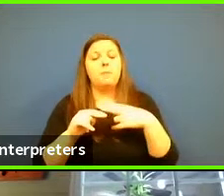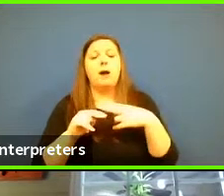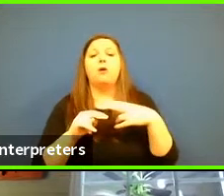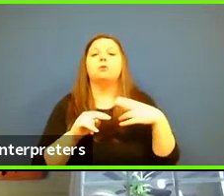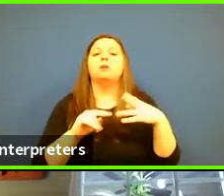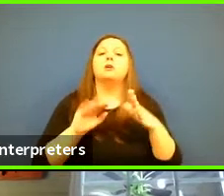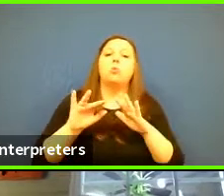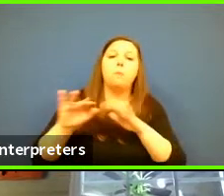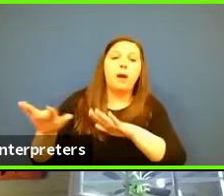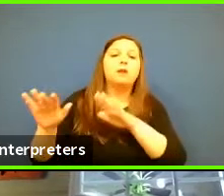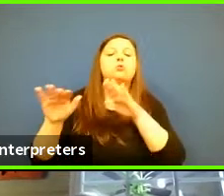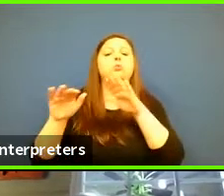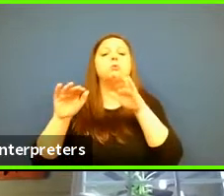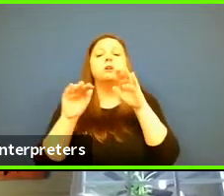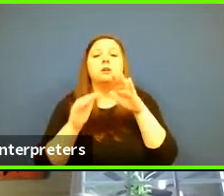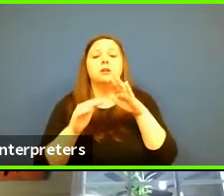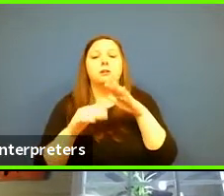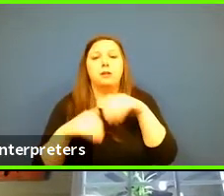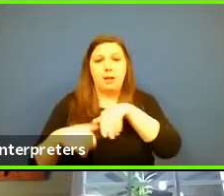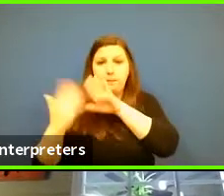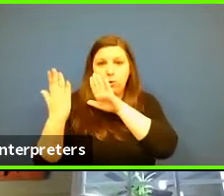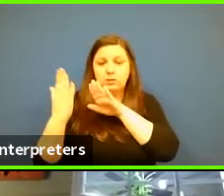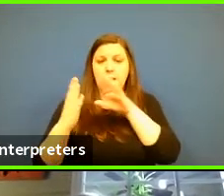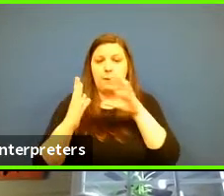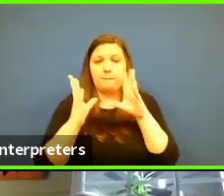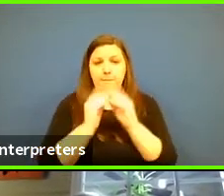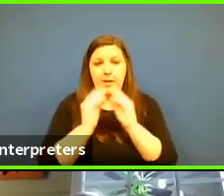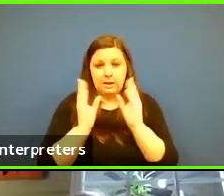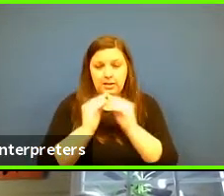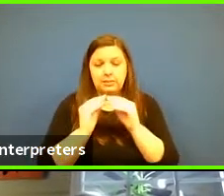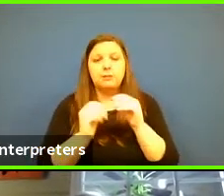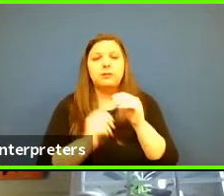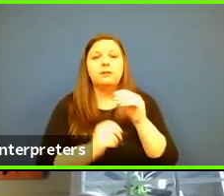Palmer and Dr. Thomas, have talked some about what this could look like